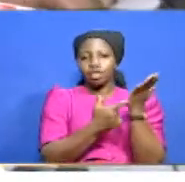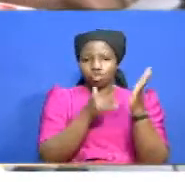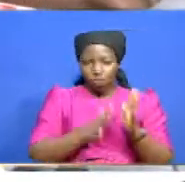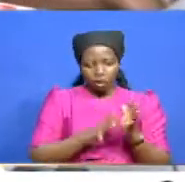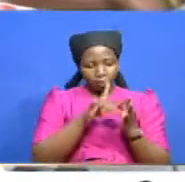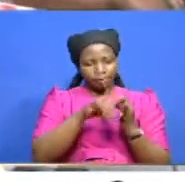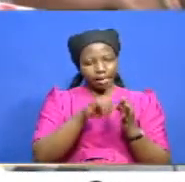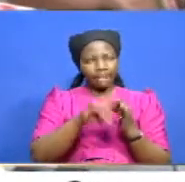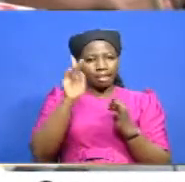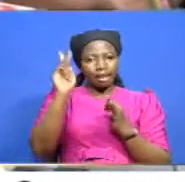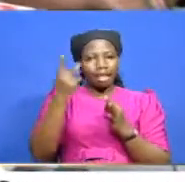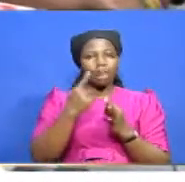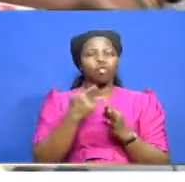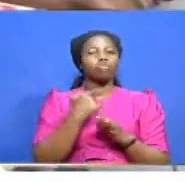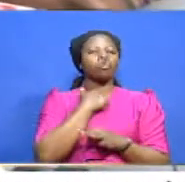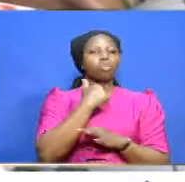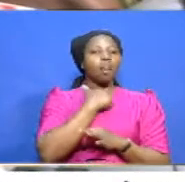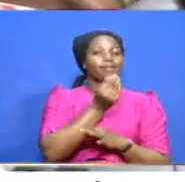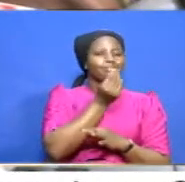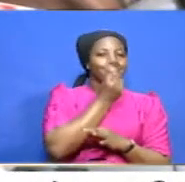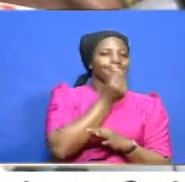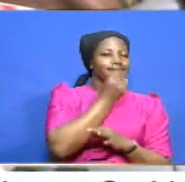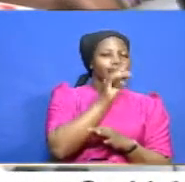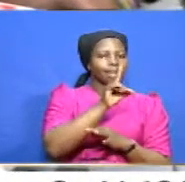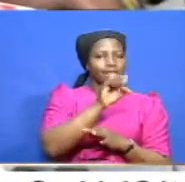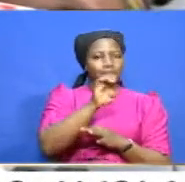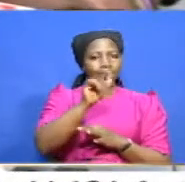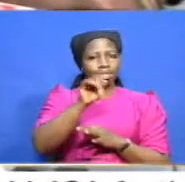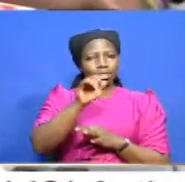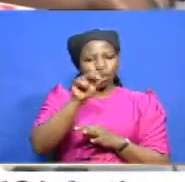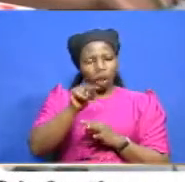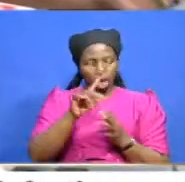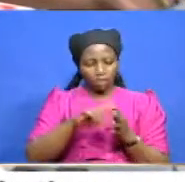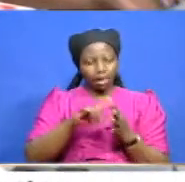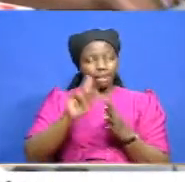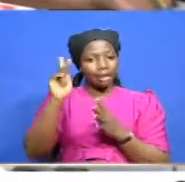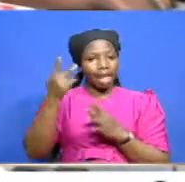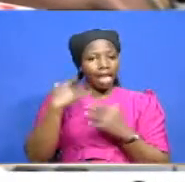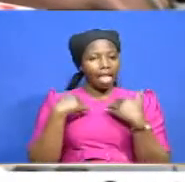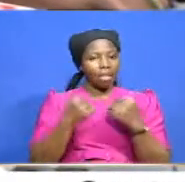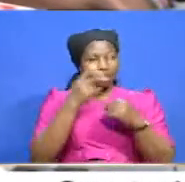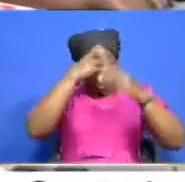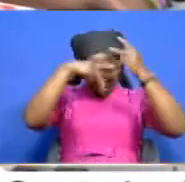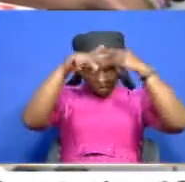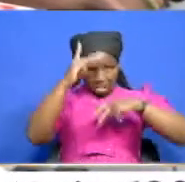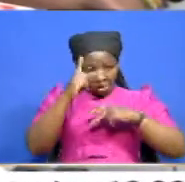of Nutritionists and Dietitians, the Kenya Health Professional Society.